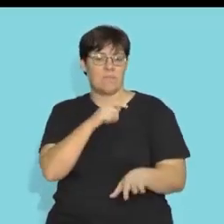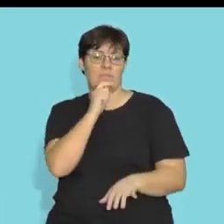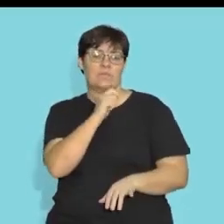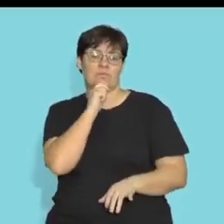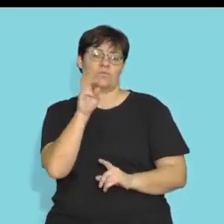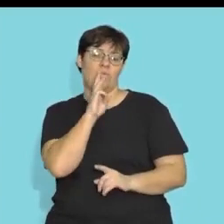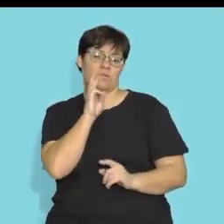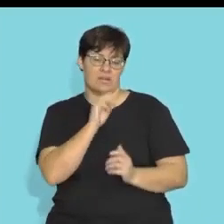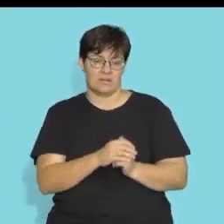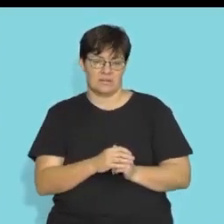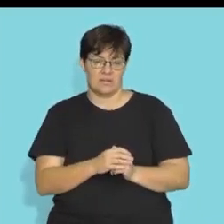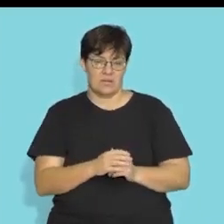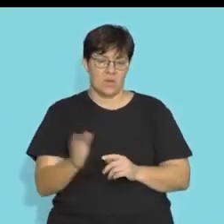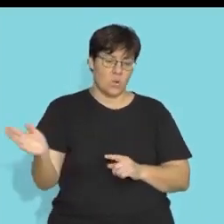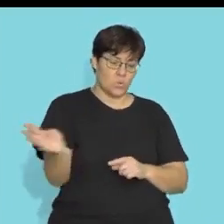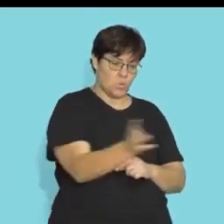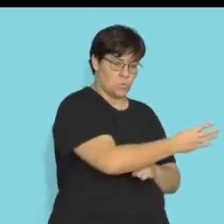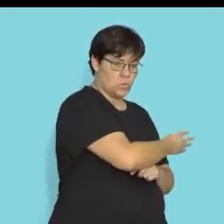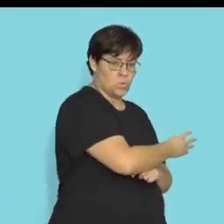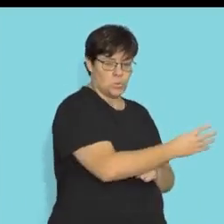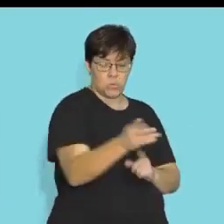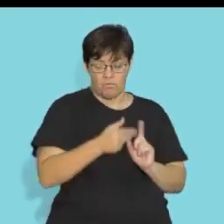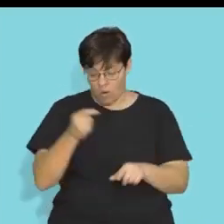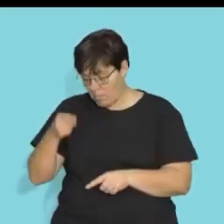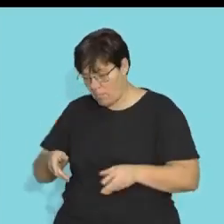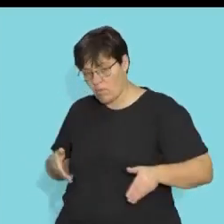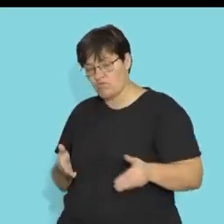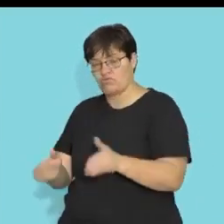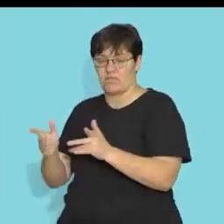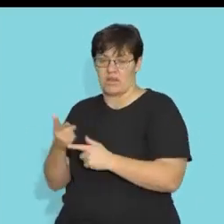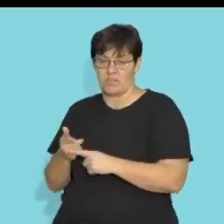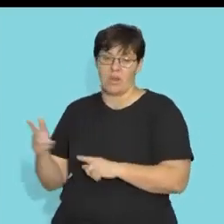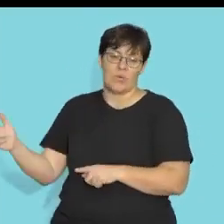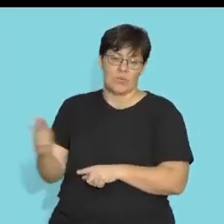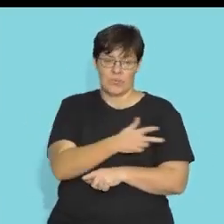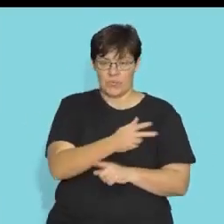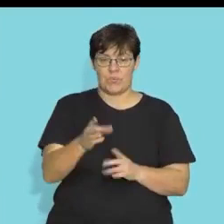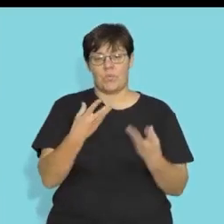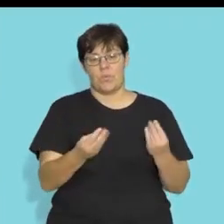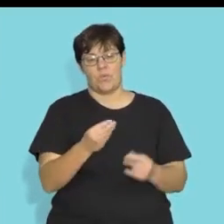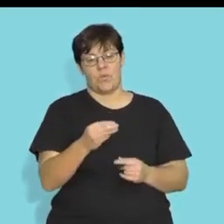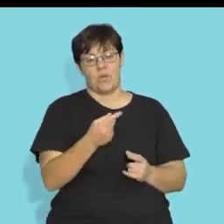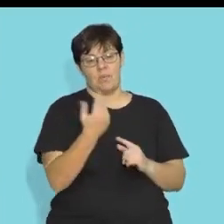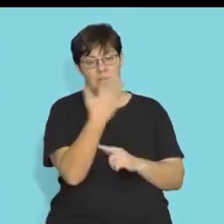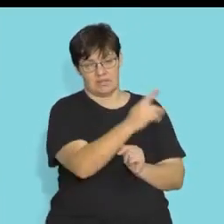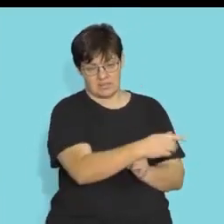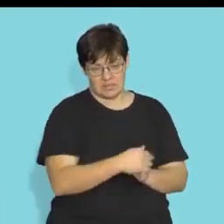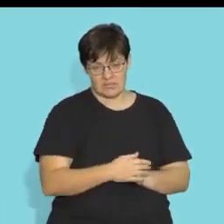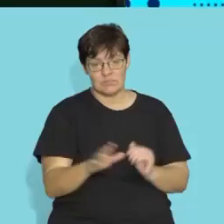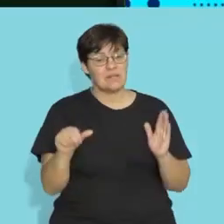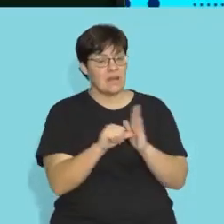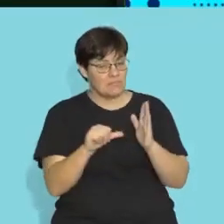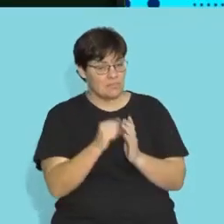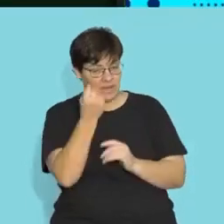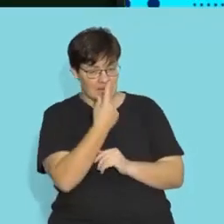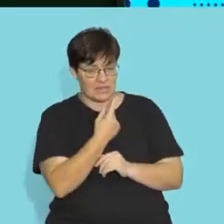Using water for farming. A large amount of water from our rivers and streams are often used for irrigation purposes, and